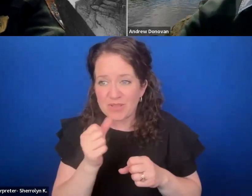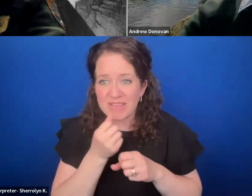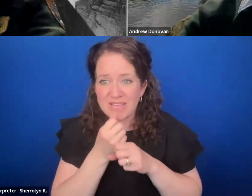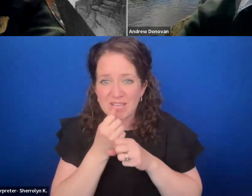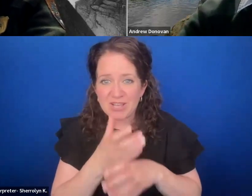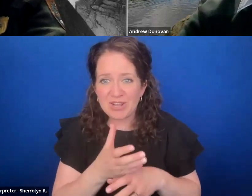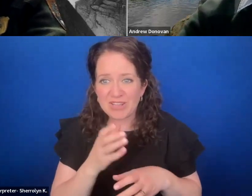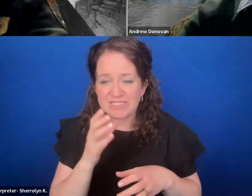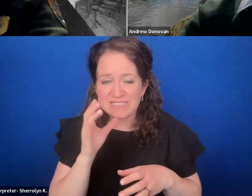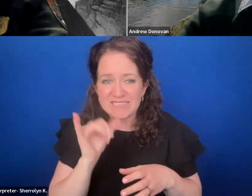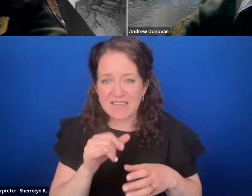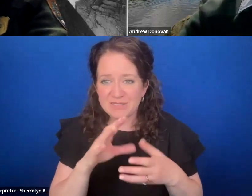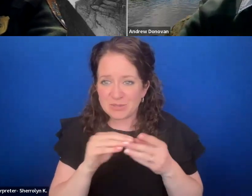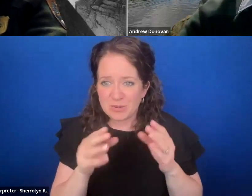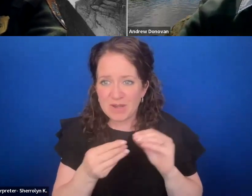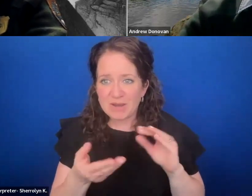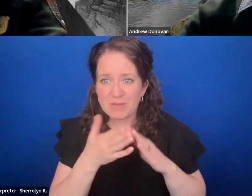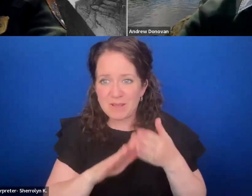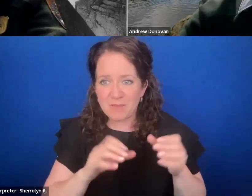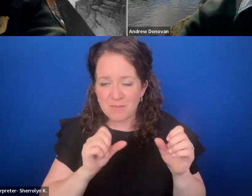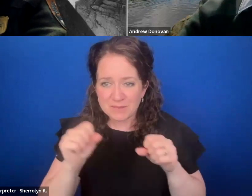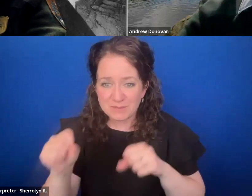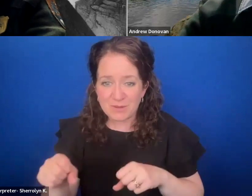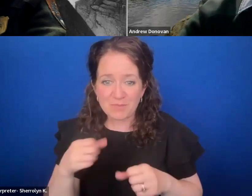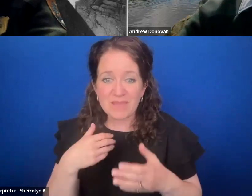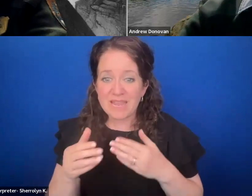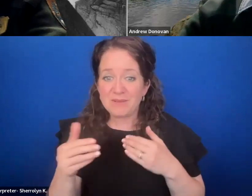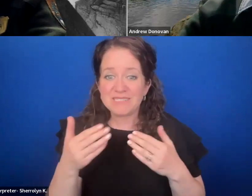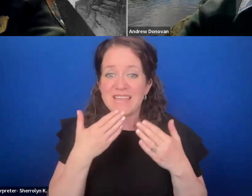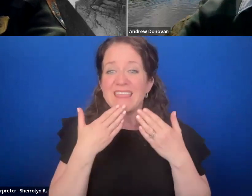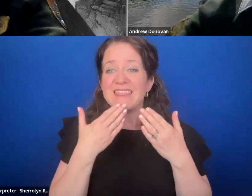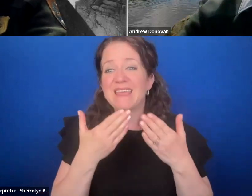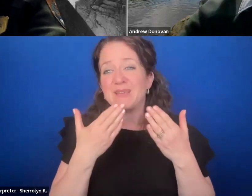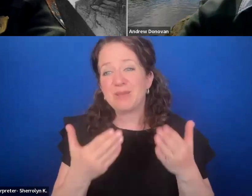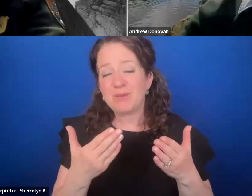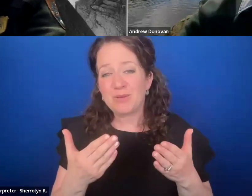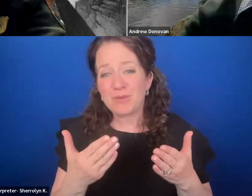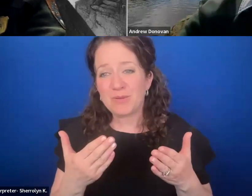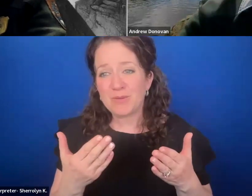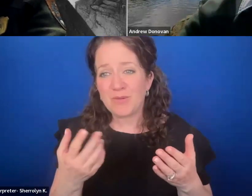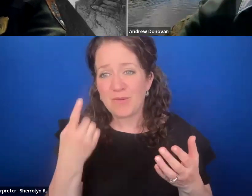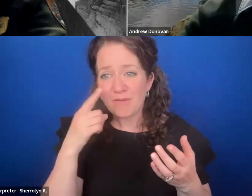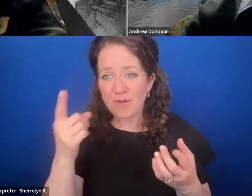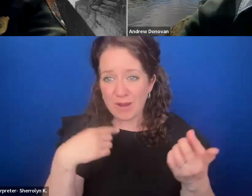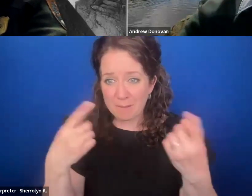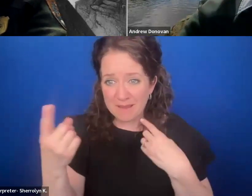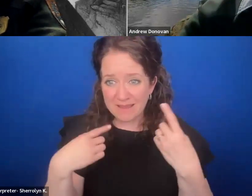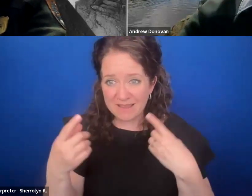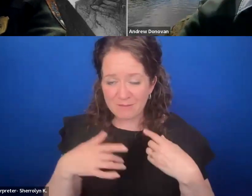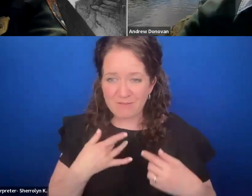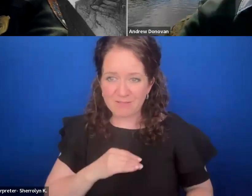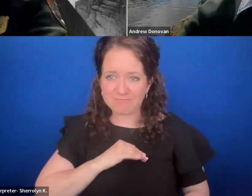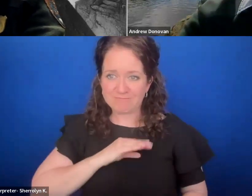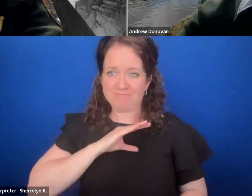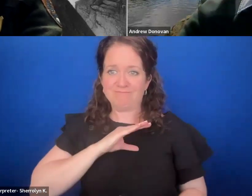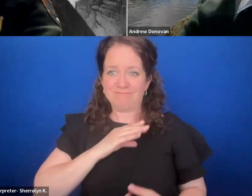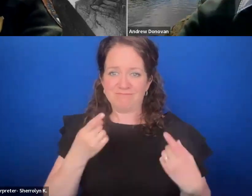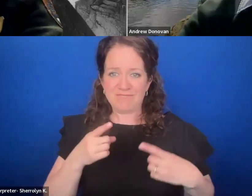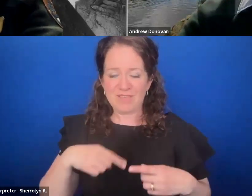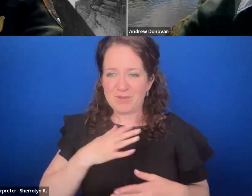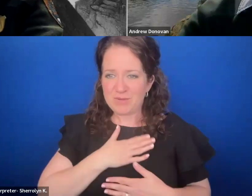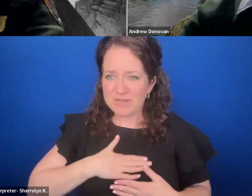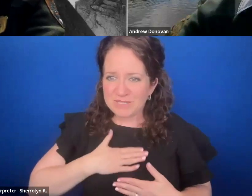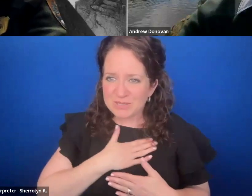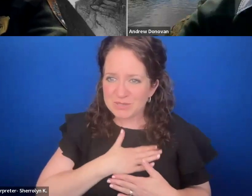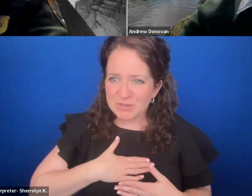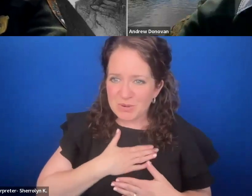story possible. So thank you all for coming. It's so gratifying when you tell us that you enjoy learning about